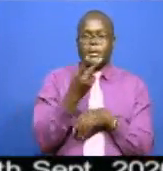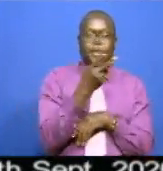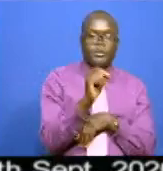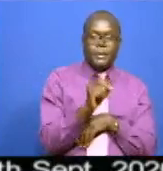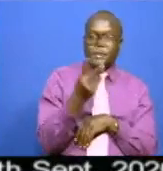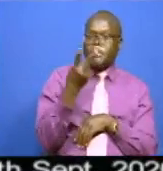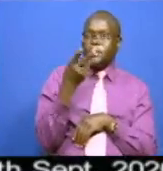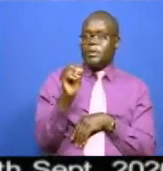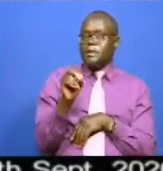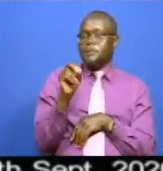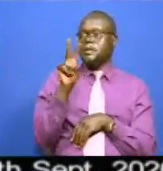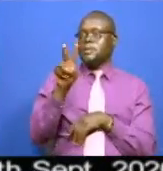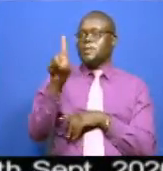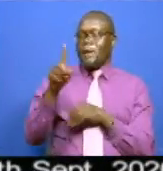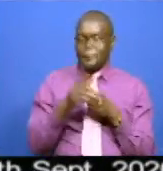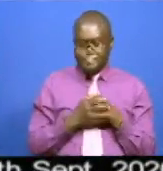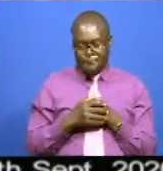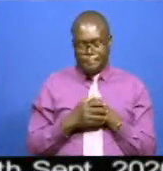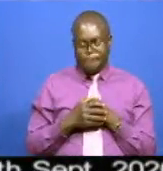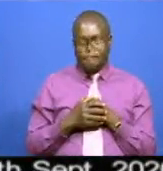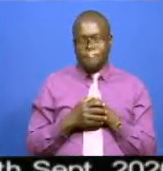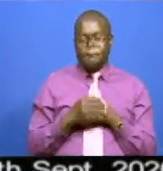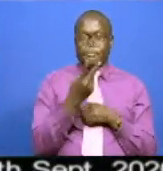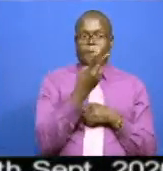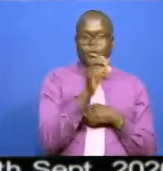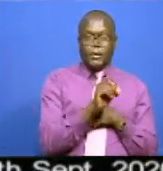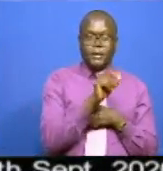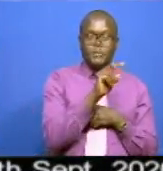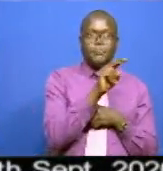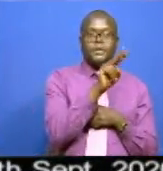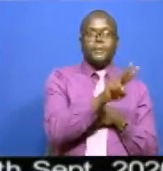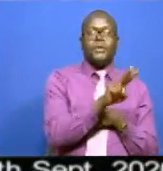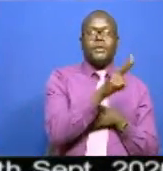to 2021, 2020 to